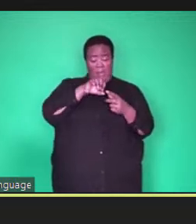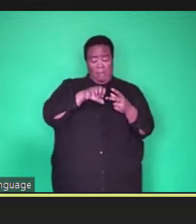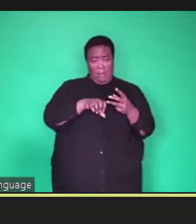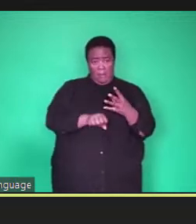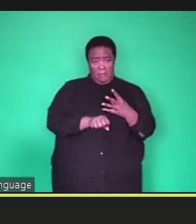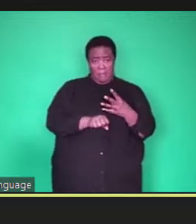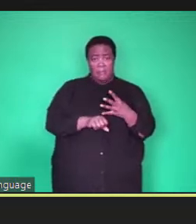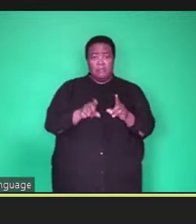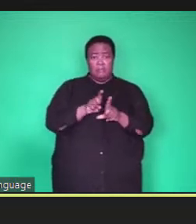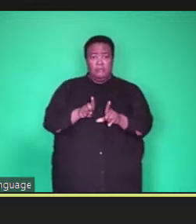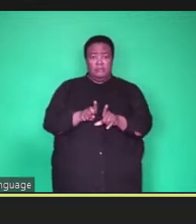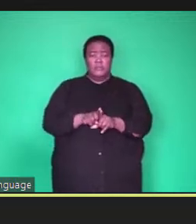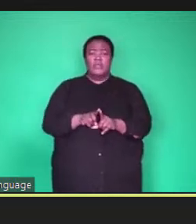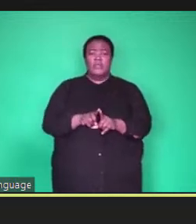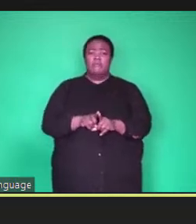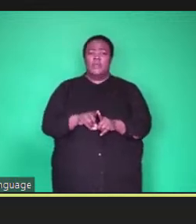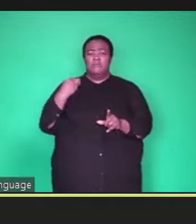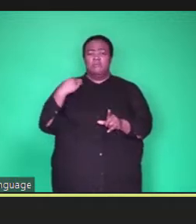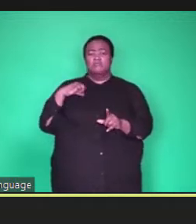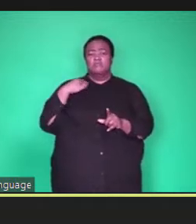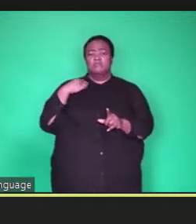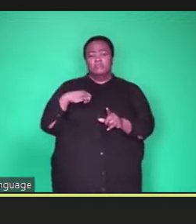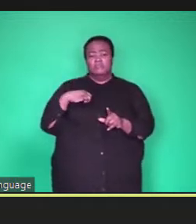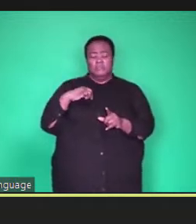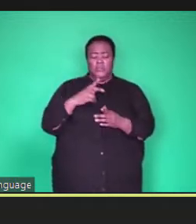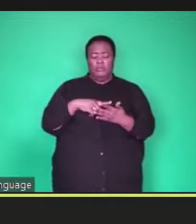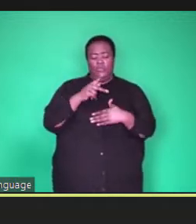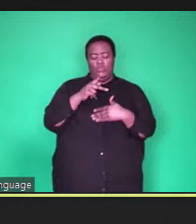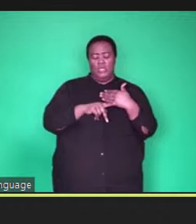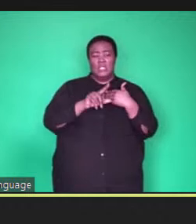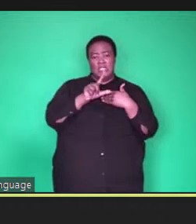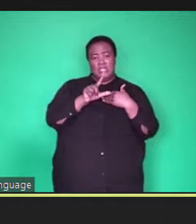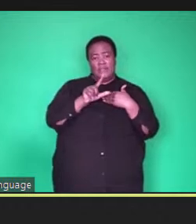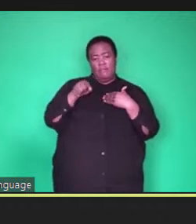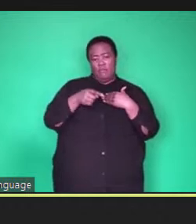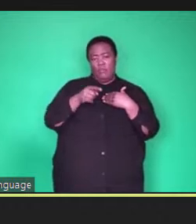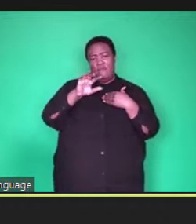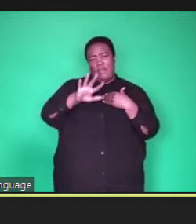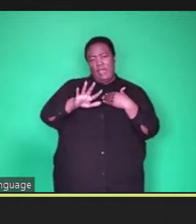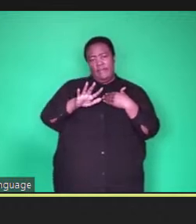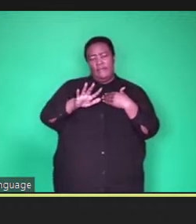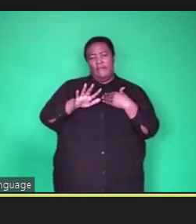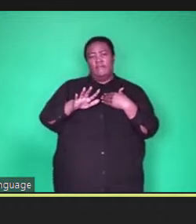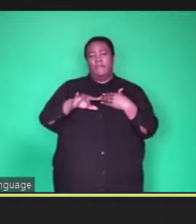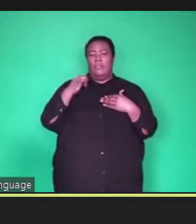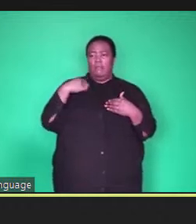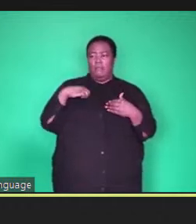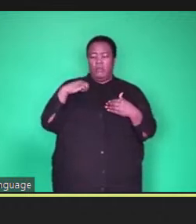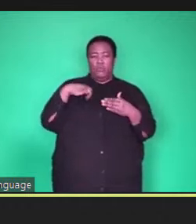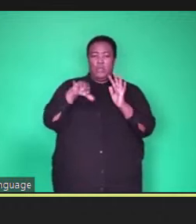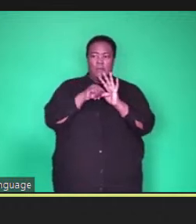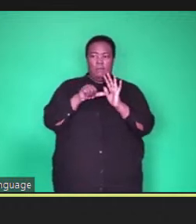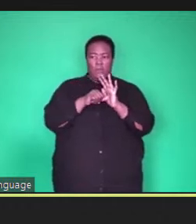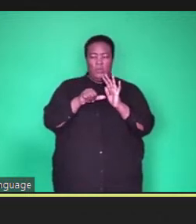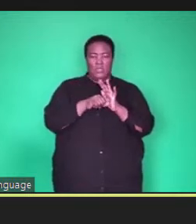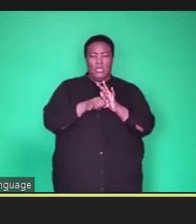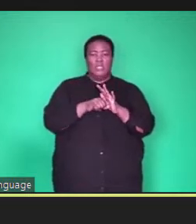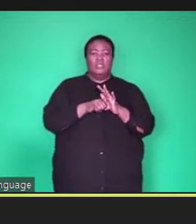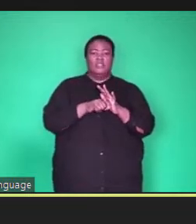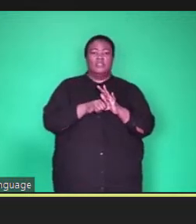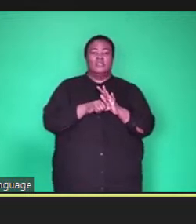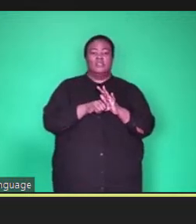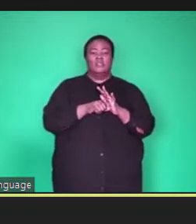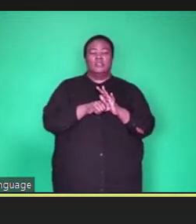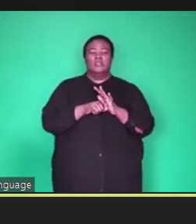project. 7.5, we've seen that. The core metro is the most important destination. Stepwise migration